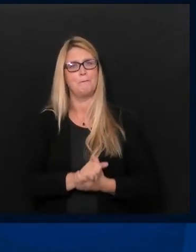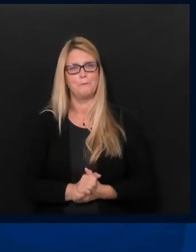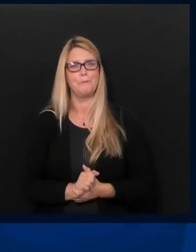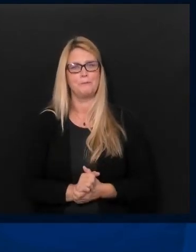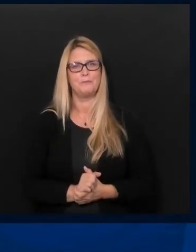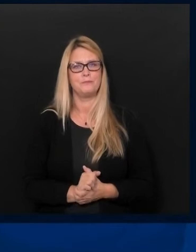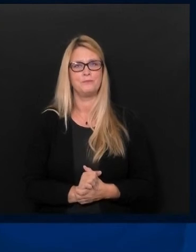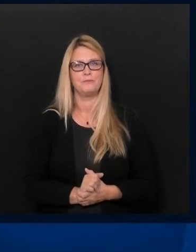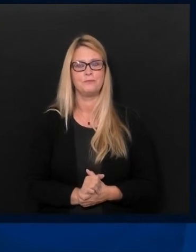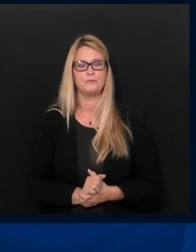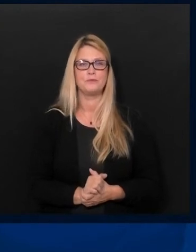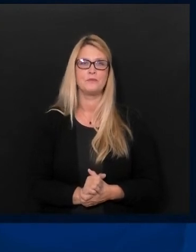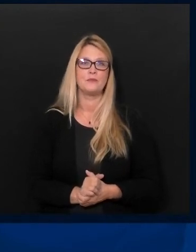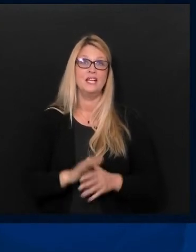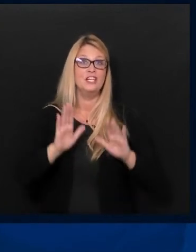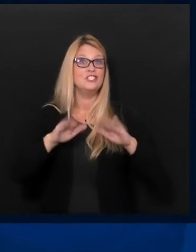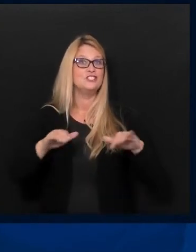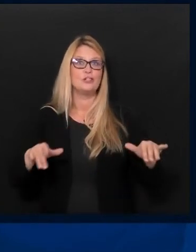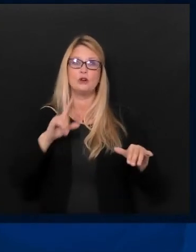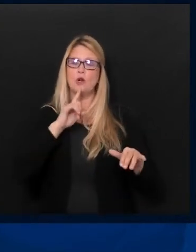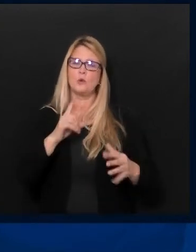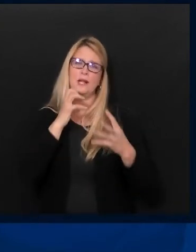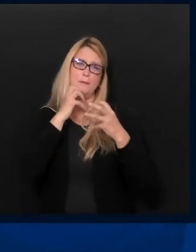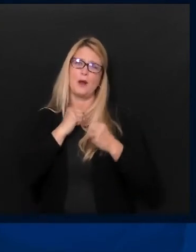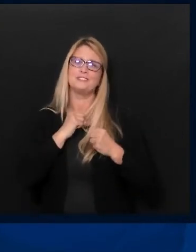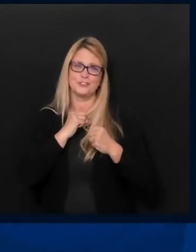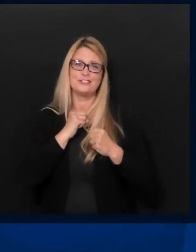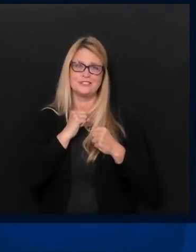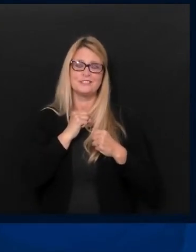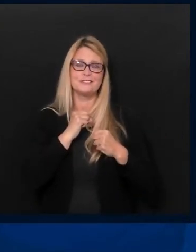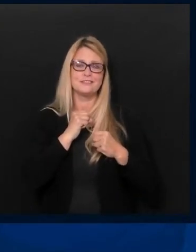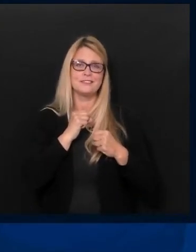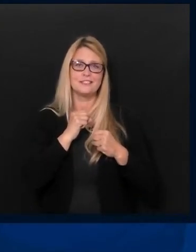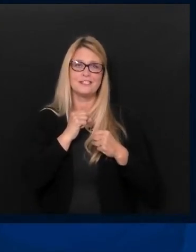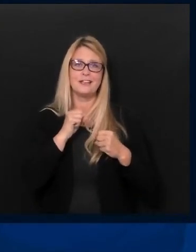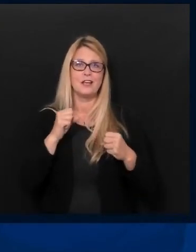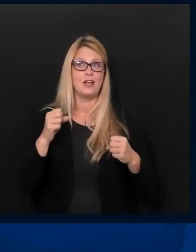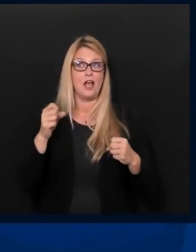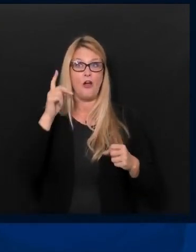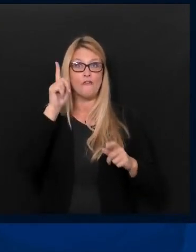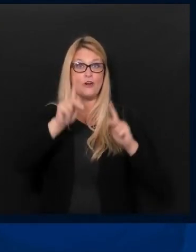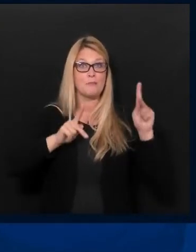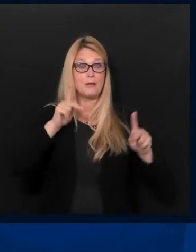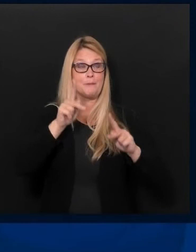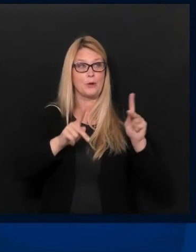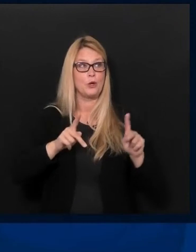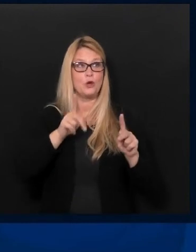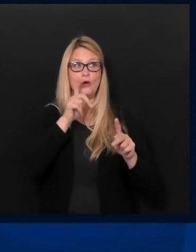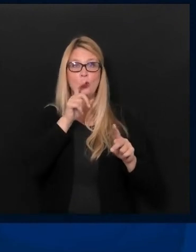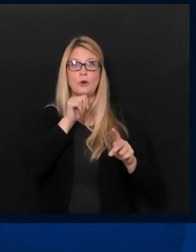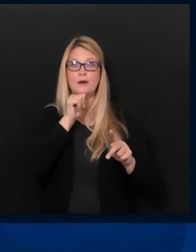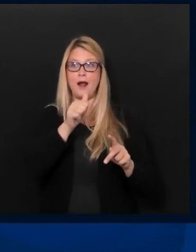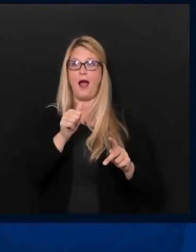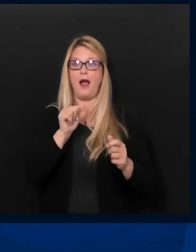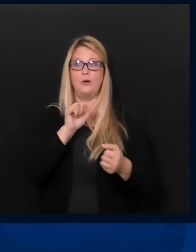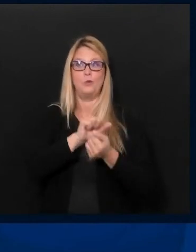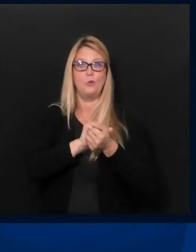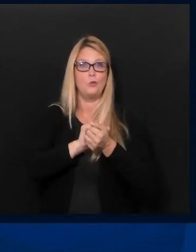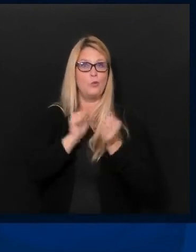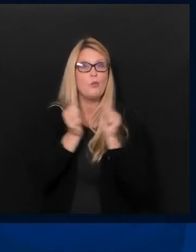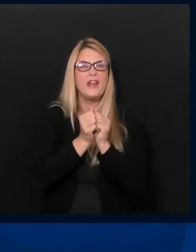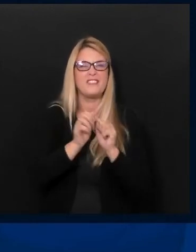can. Our kids are so precious. They're so good. And for those of you that are out there that aren't with the kids, like I've been